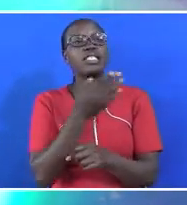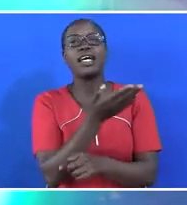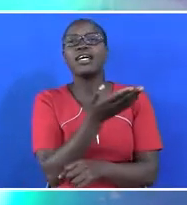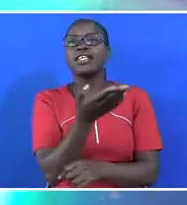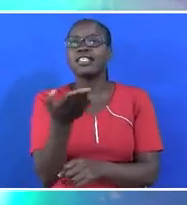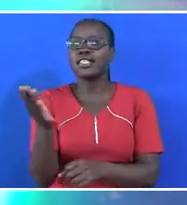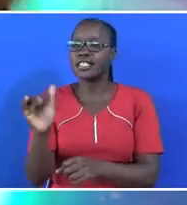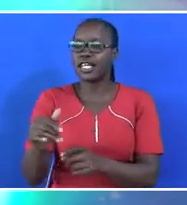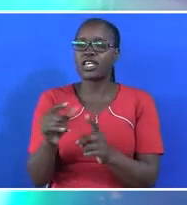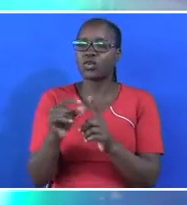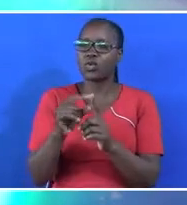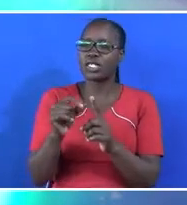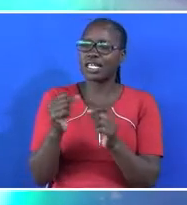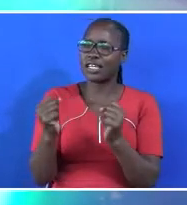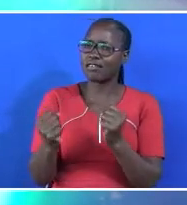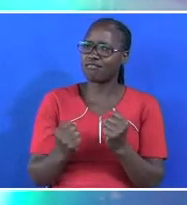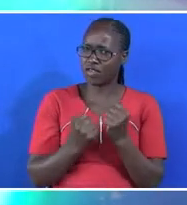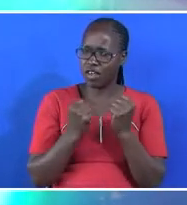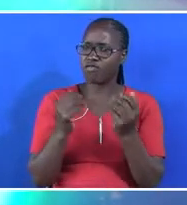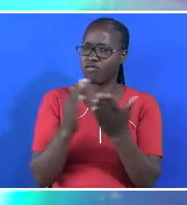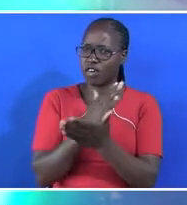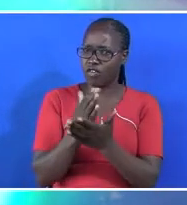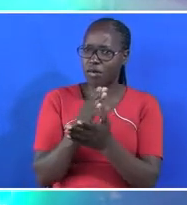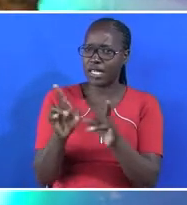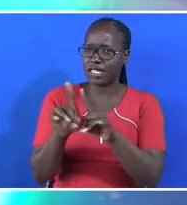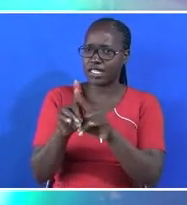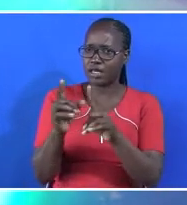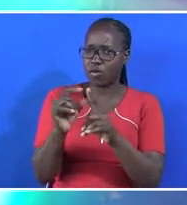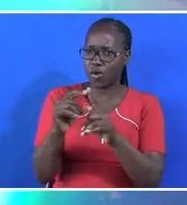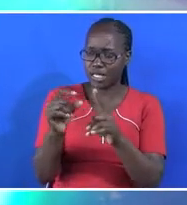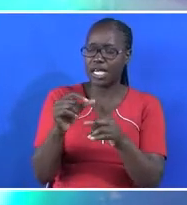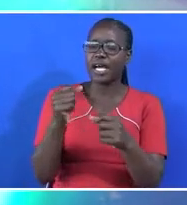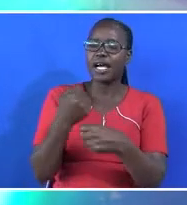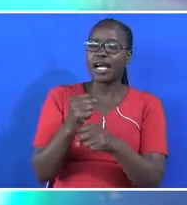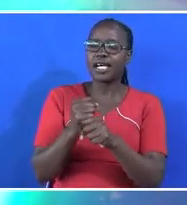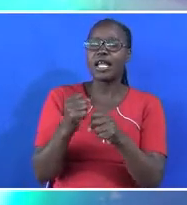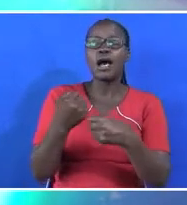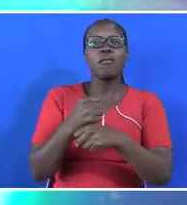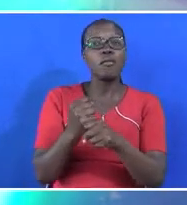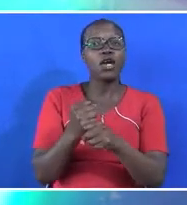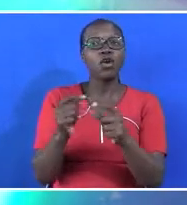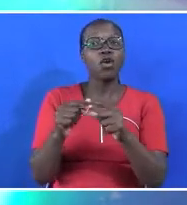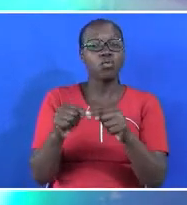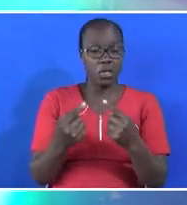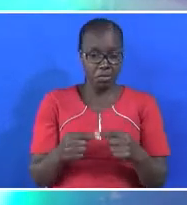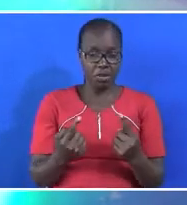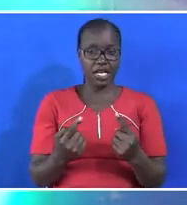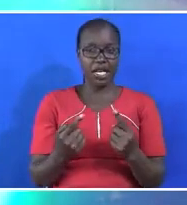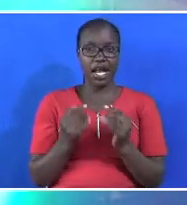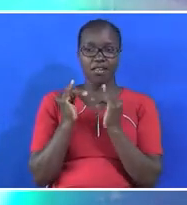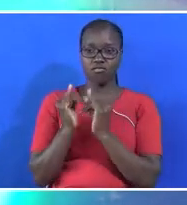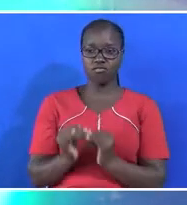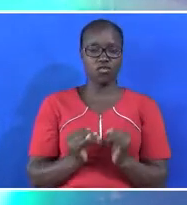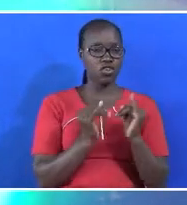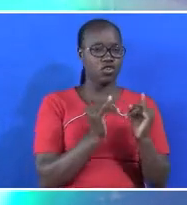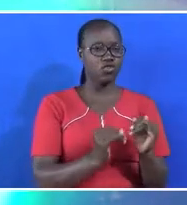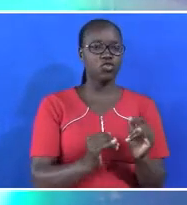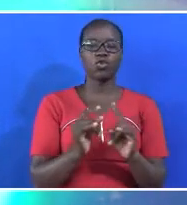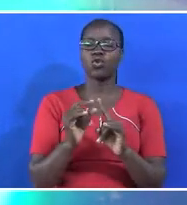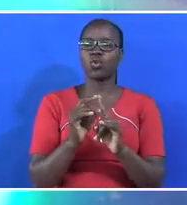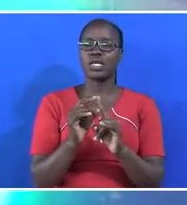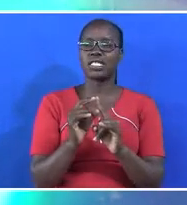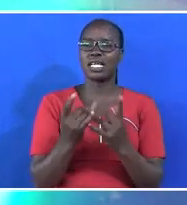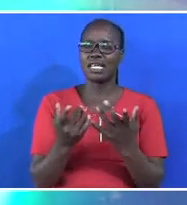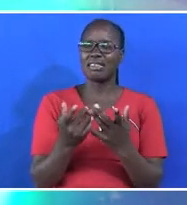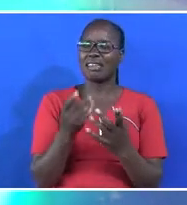that words can affirm and the same words can make or break an individual. Words that